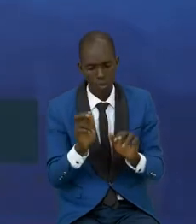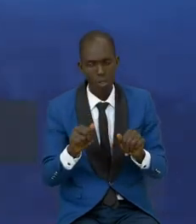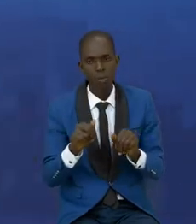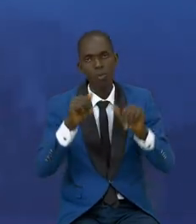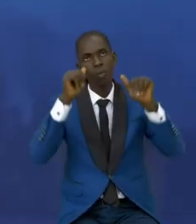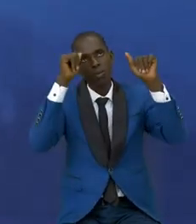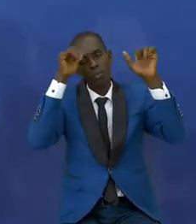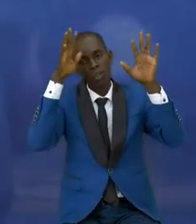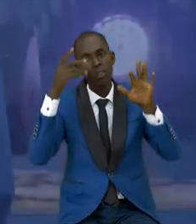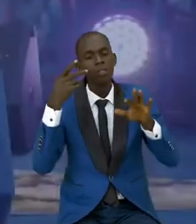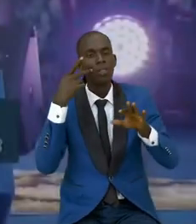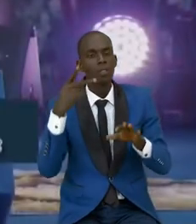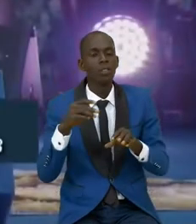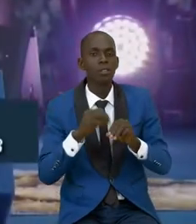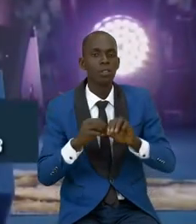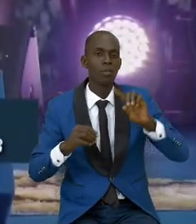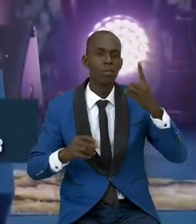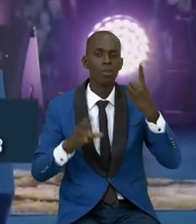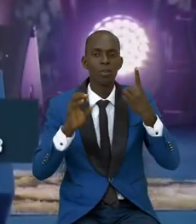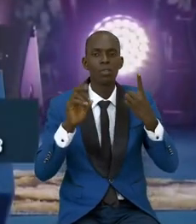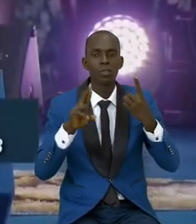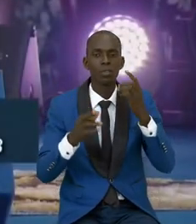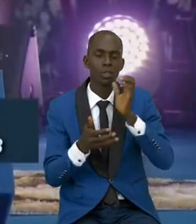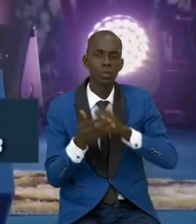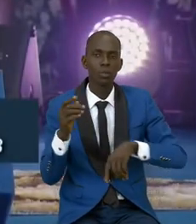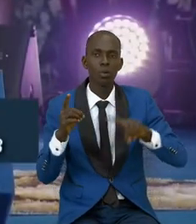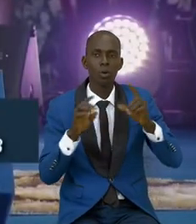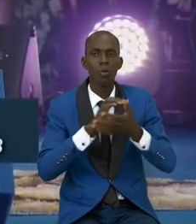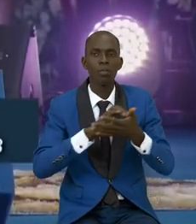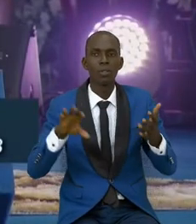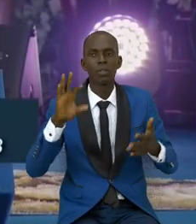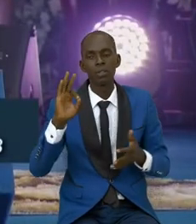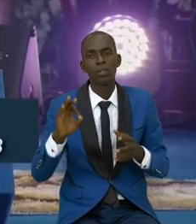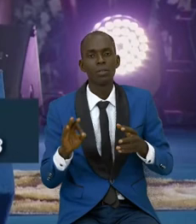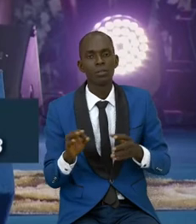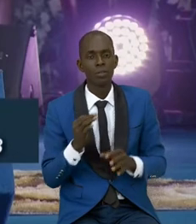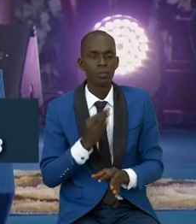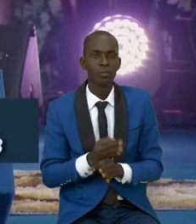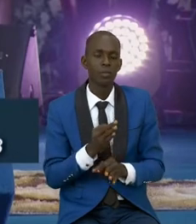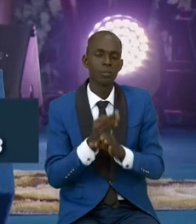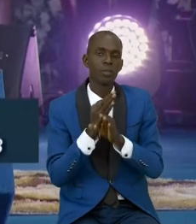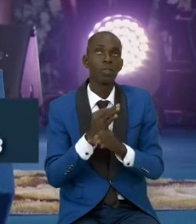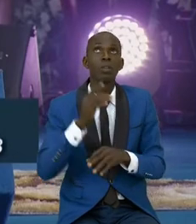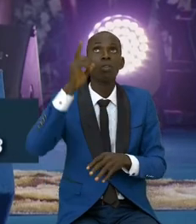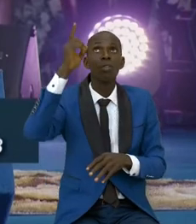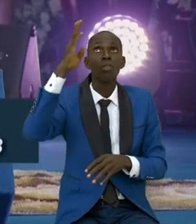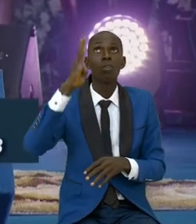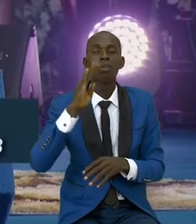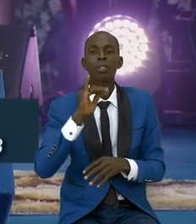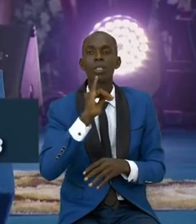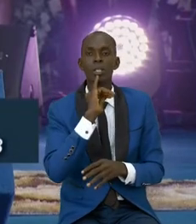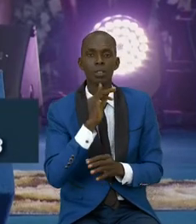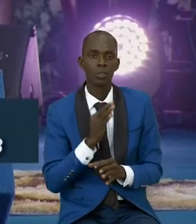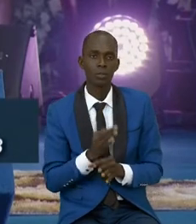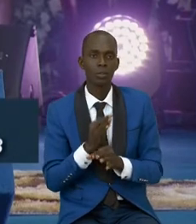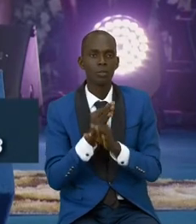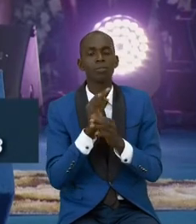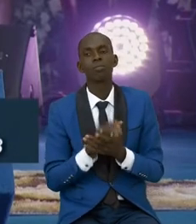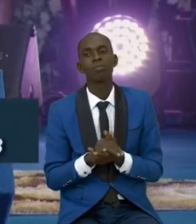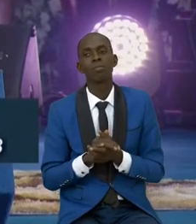chapter 1, verse 9. Faithfulness. God is faithful.